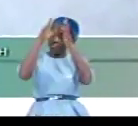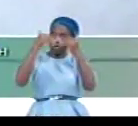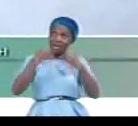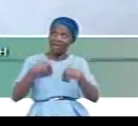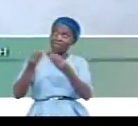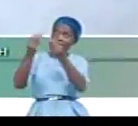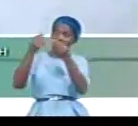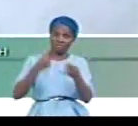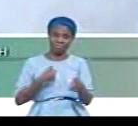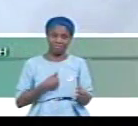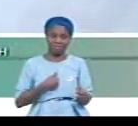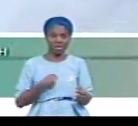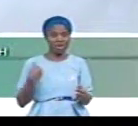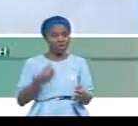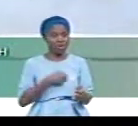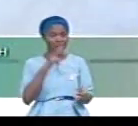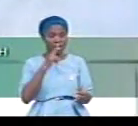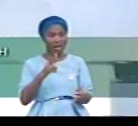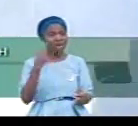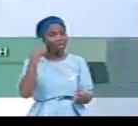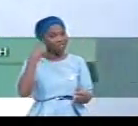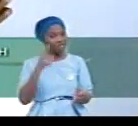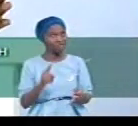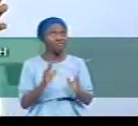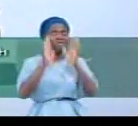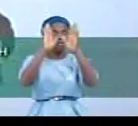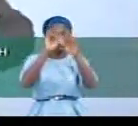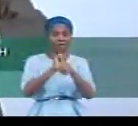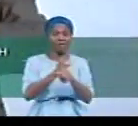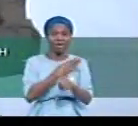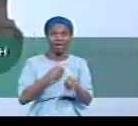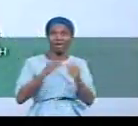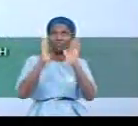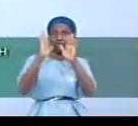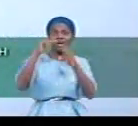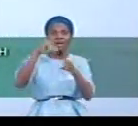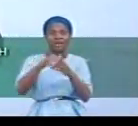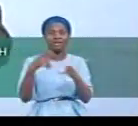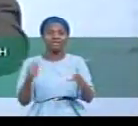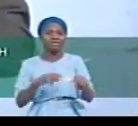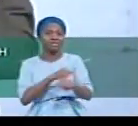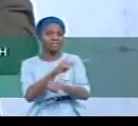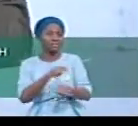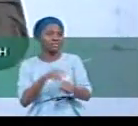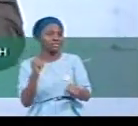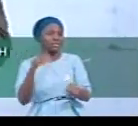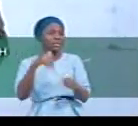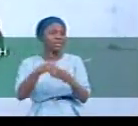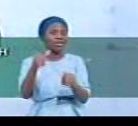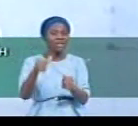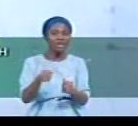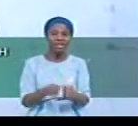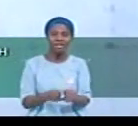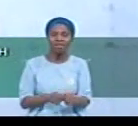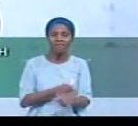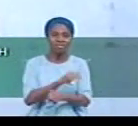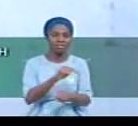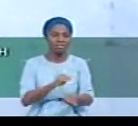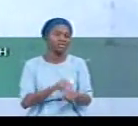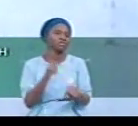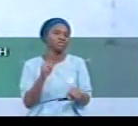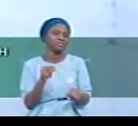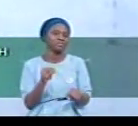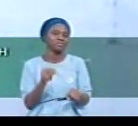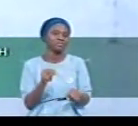for signs and wonders in the nation, in every nation,